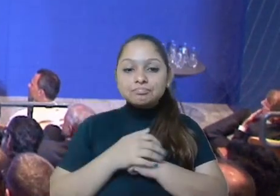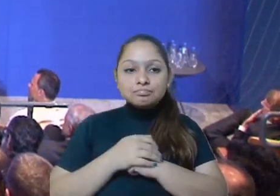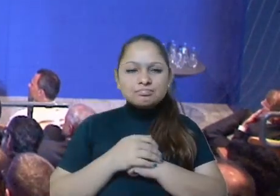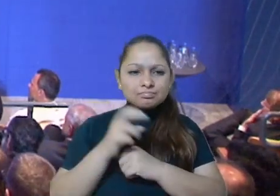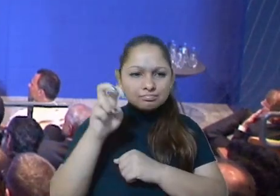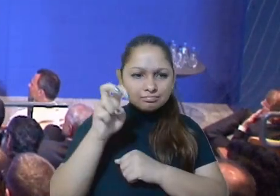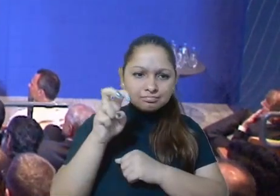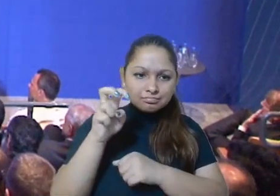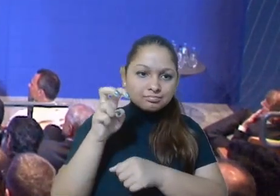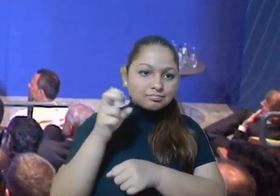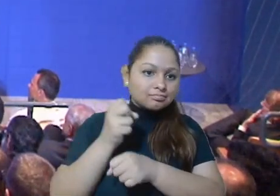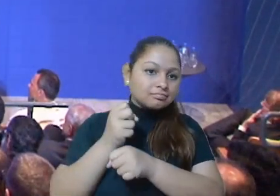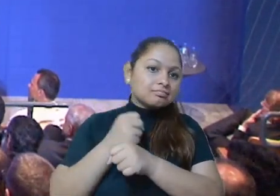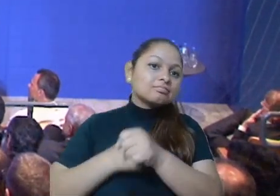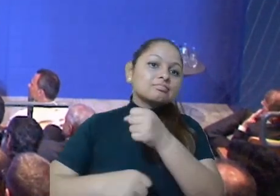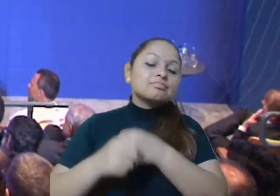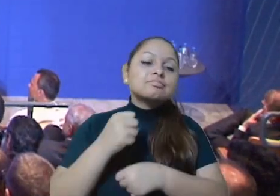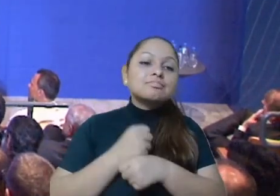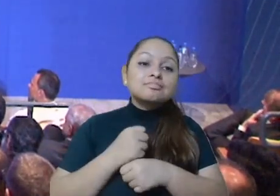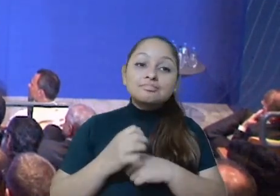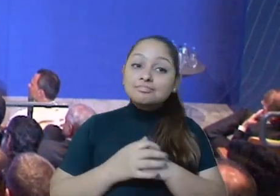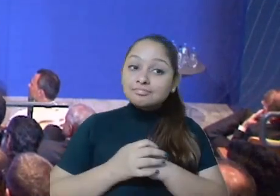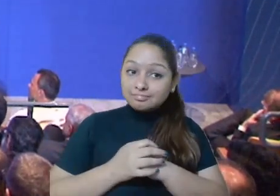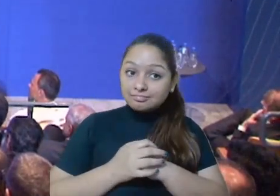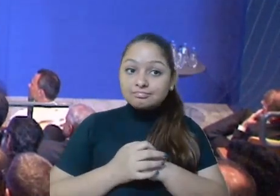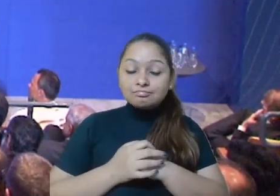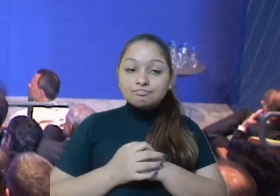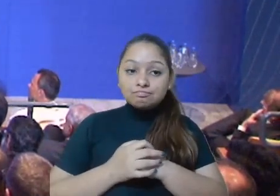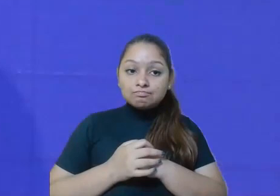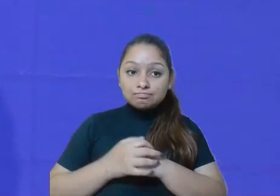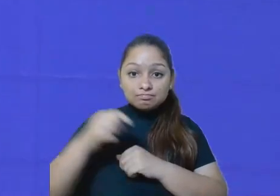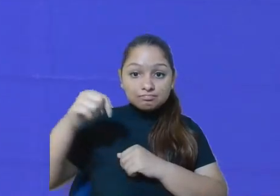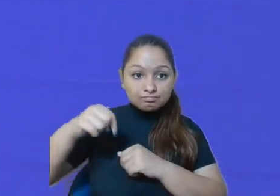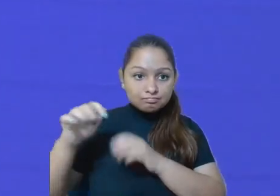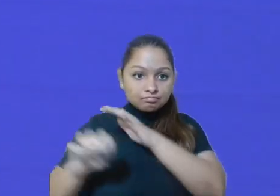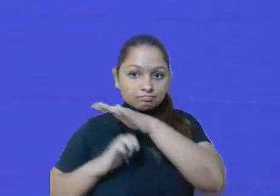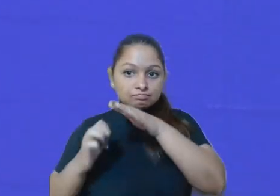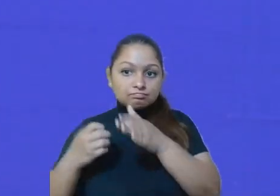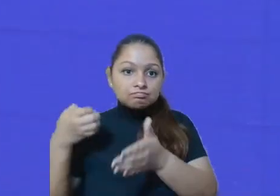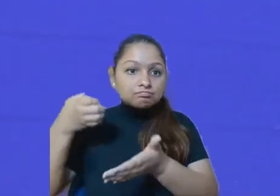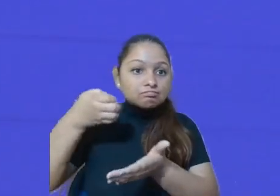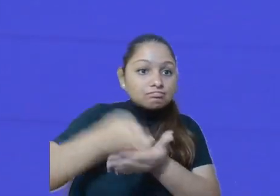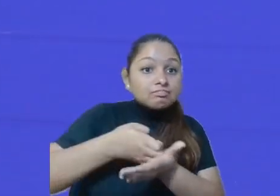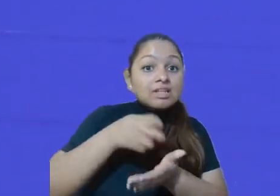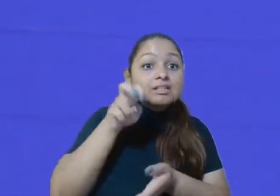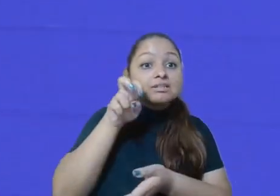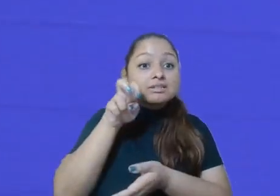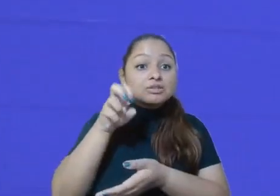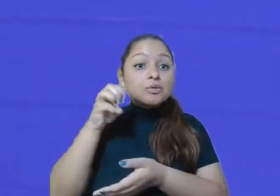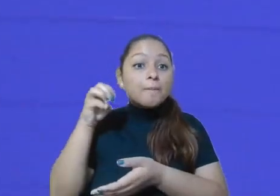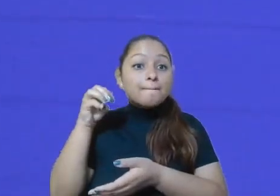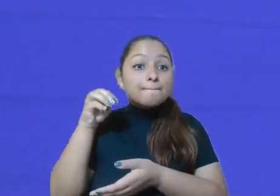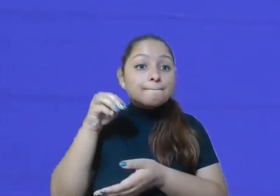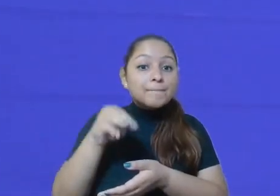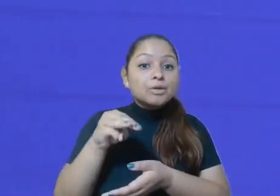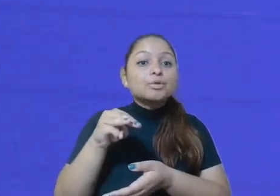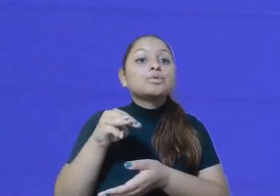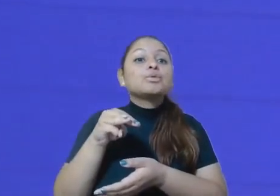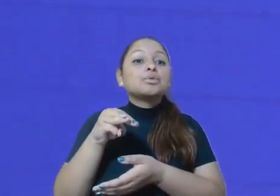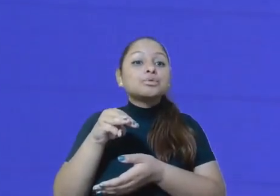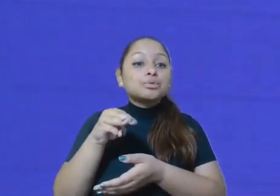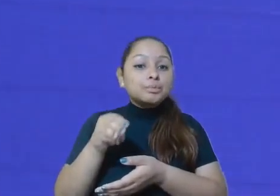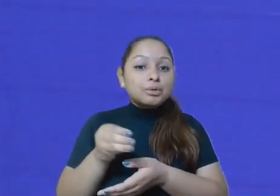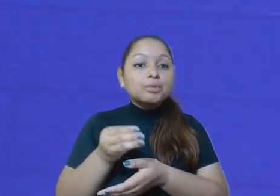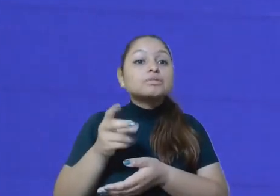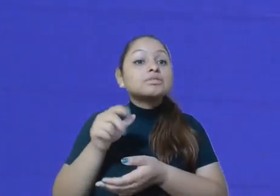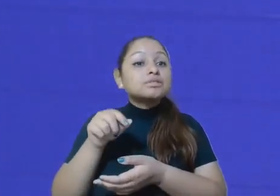4 years ago, Suzano invested around 5 million euros in a small startup, a startup